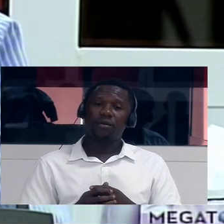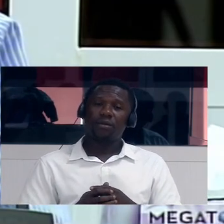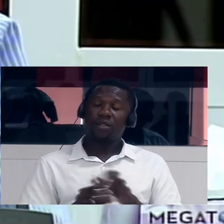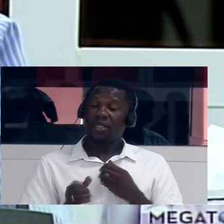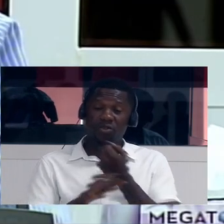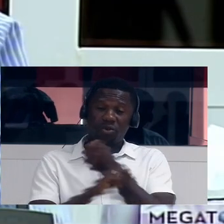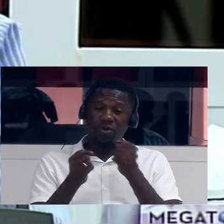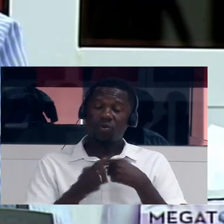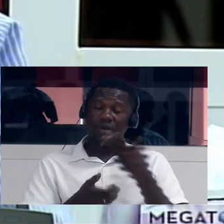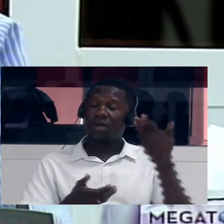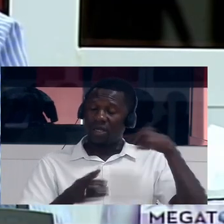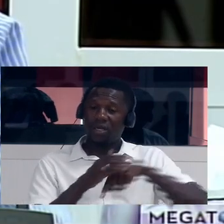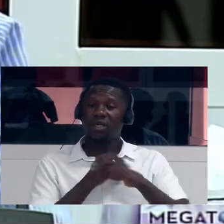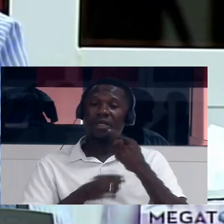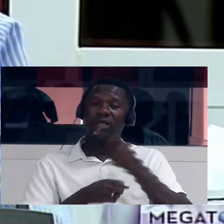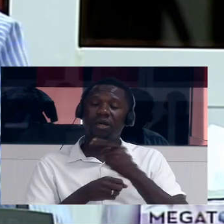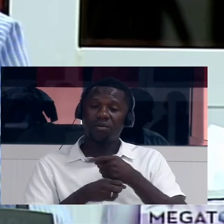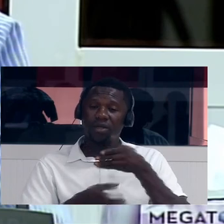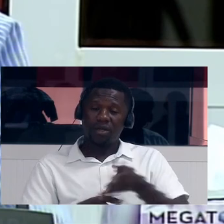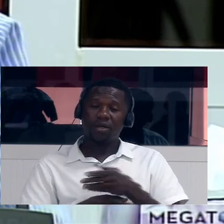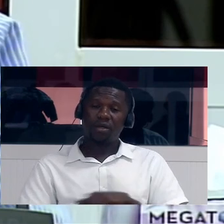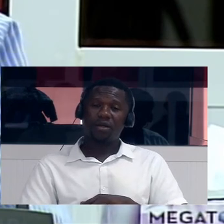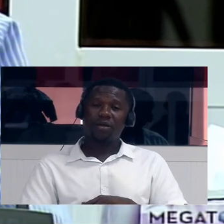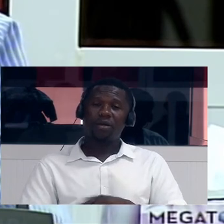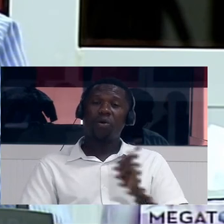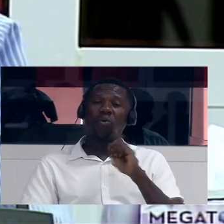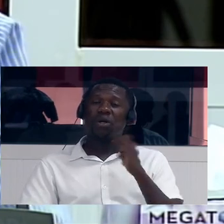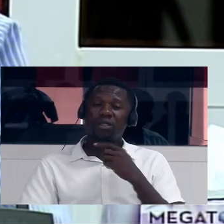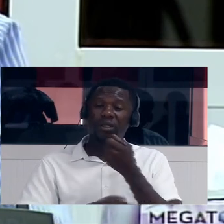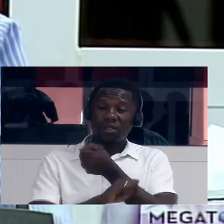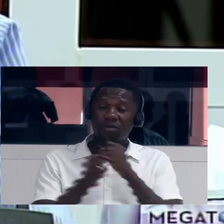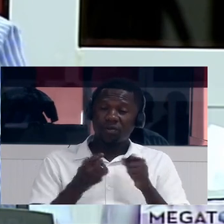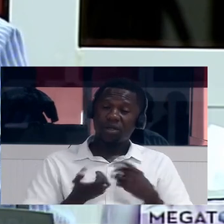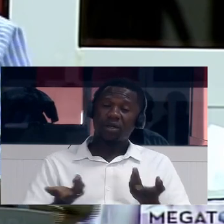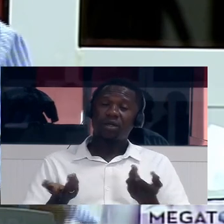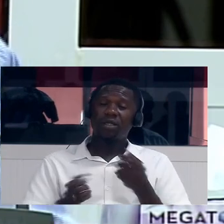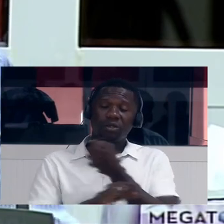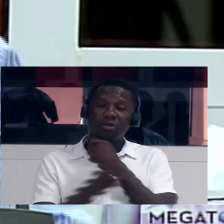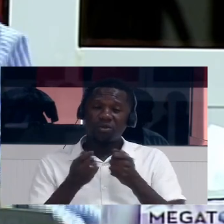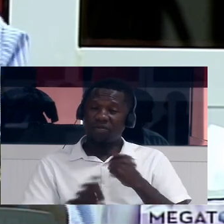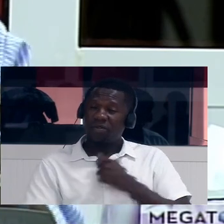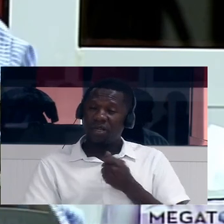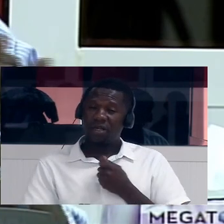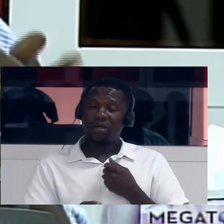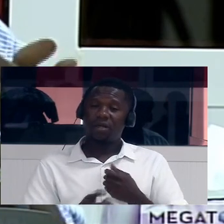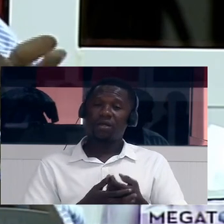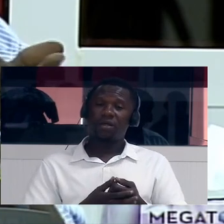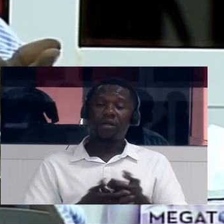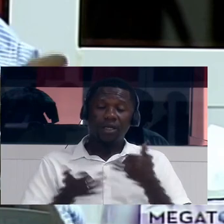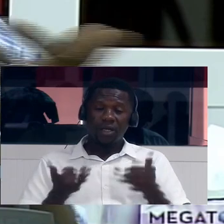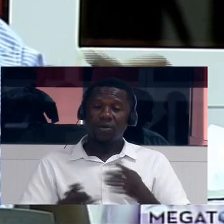circumstances that we are in Gambia here. What were the circumstances? Circumstance of fear, circumstance of... Now with the TRRC, as I told you,